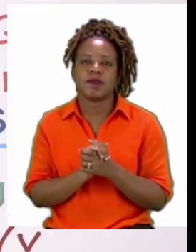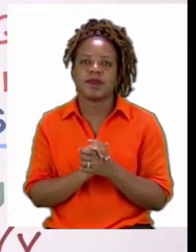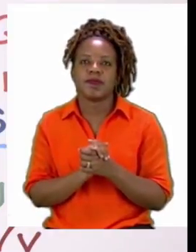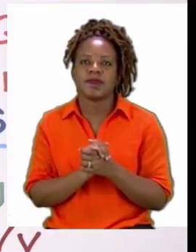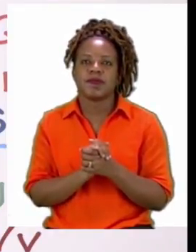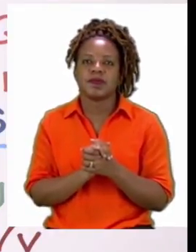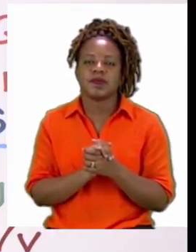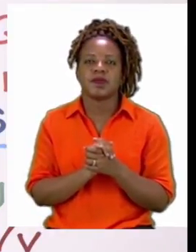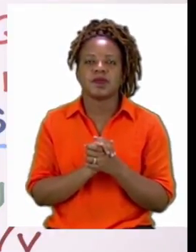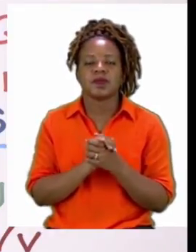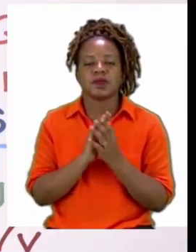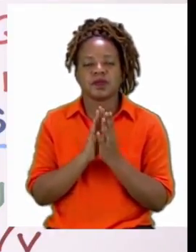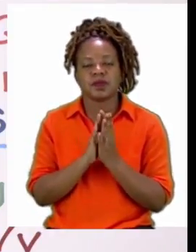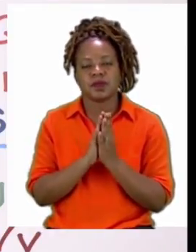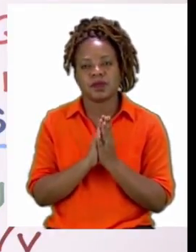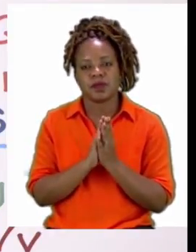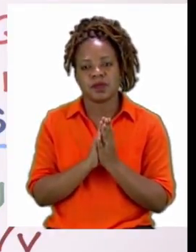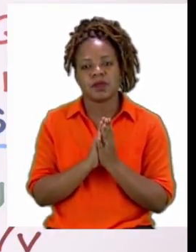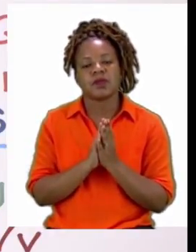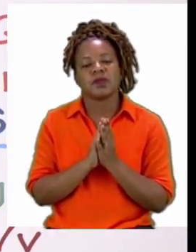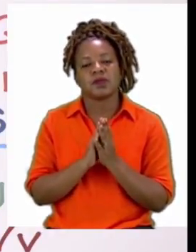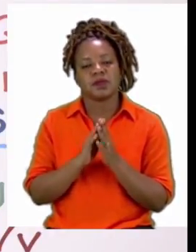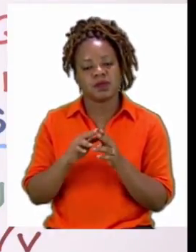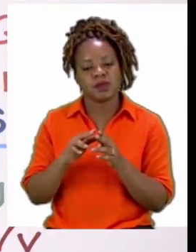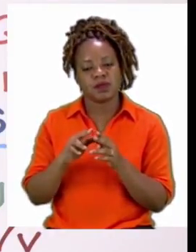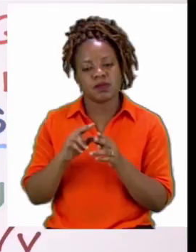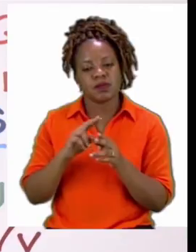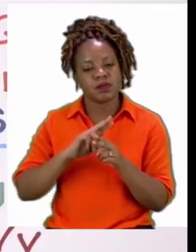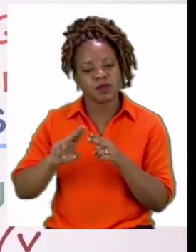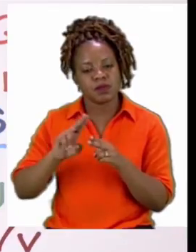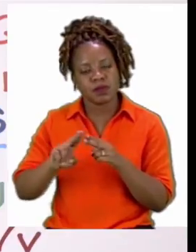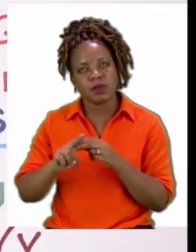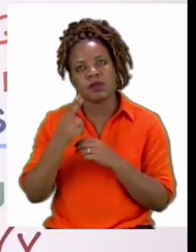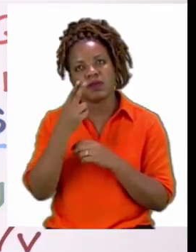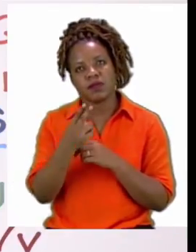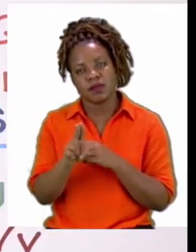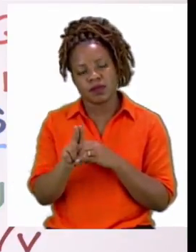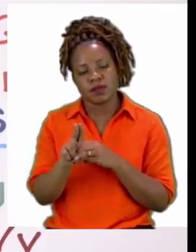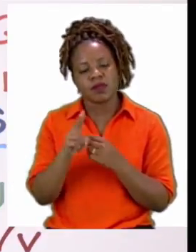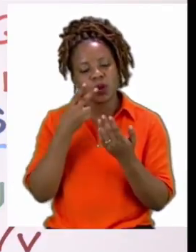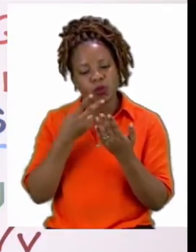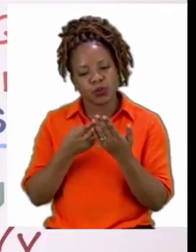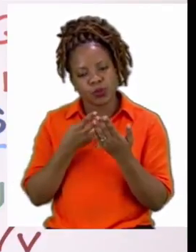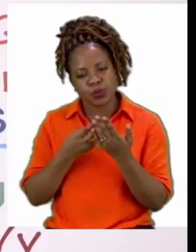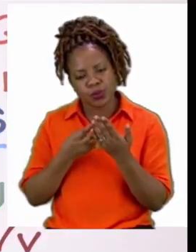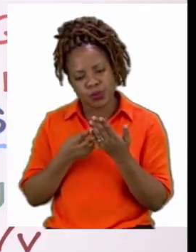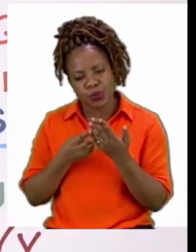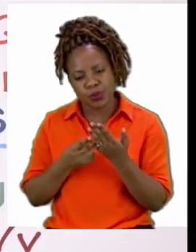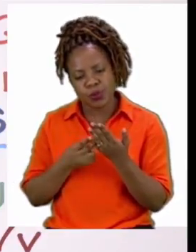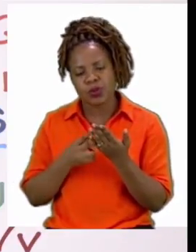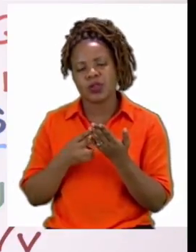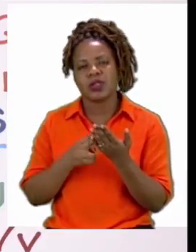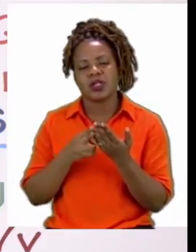So please, boys and girls, take your time, read your questions. If there's something you don't know or